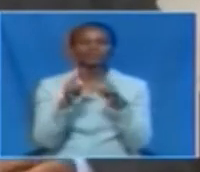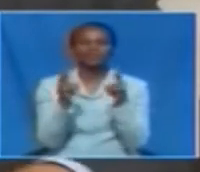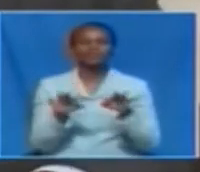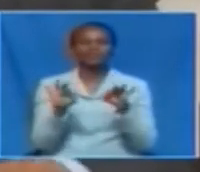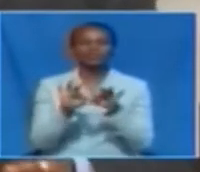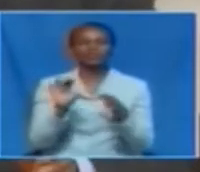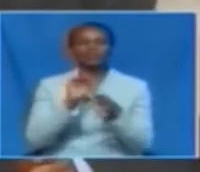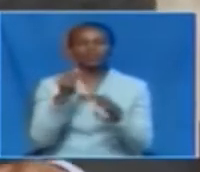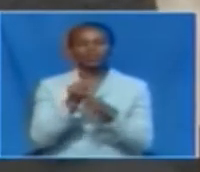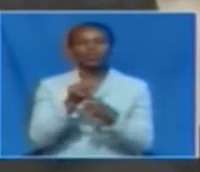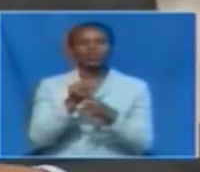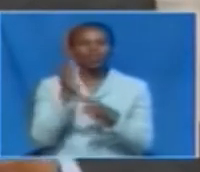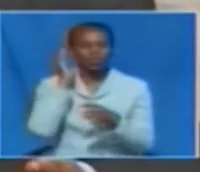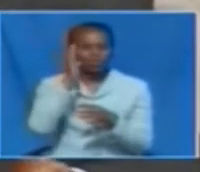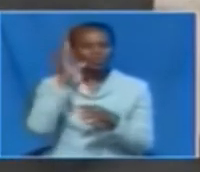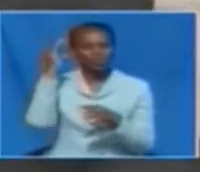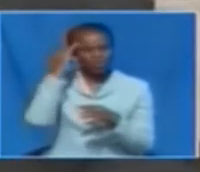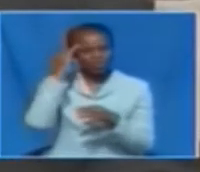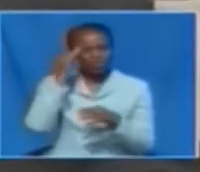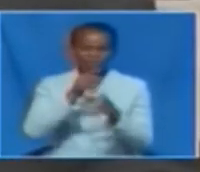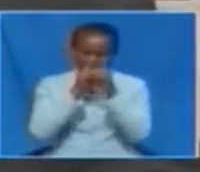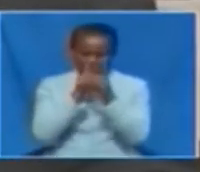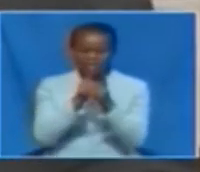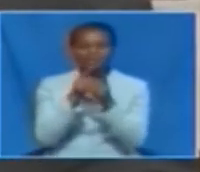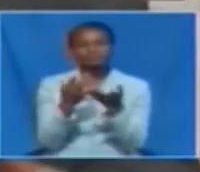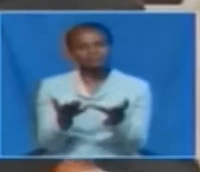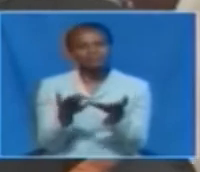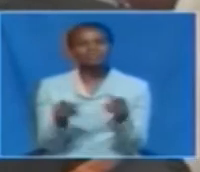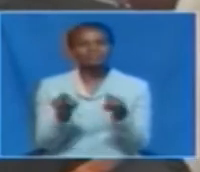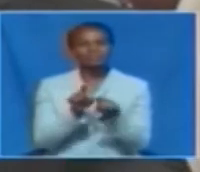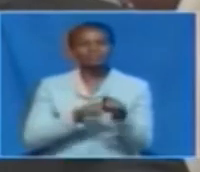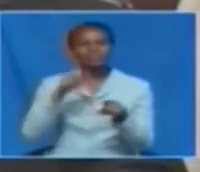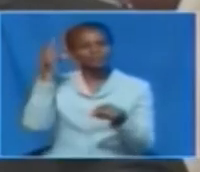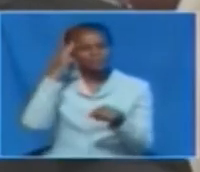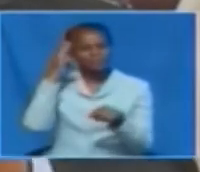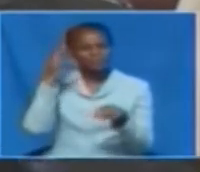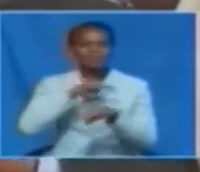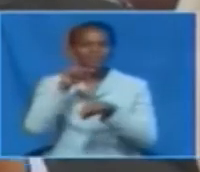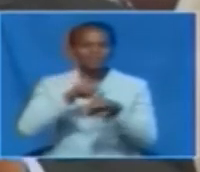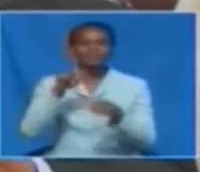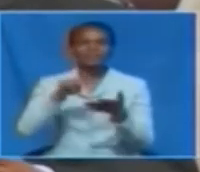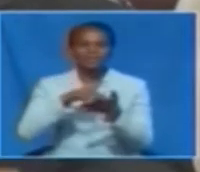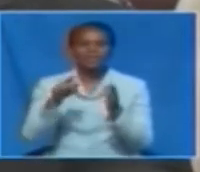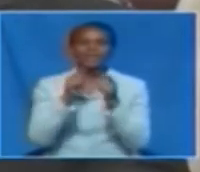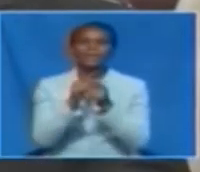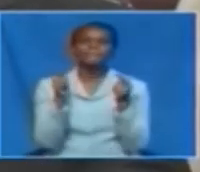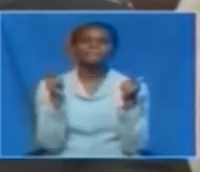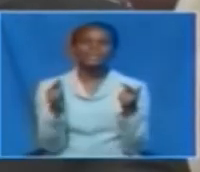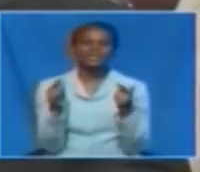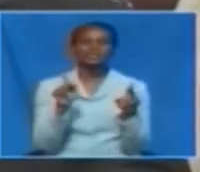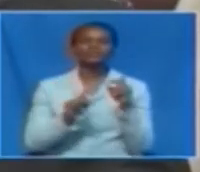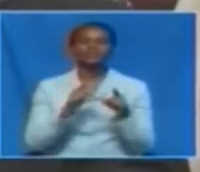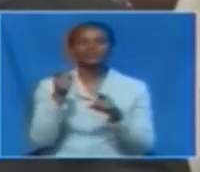bigger, they knew more, decided to rebel against him. You remember the National Party was formed with the very big wigs of